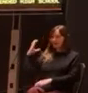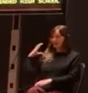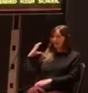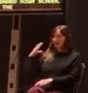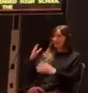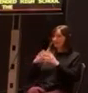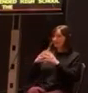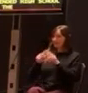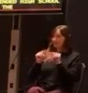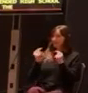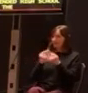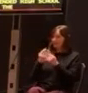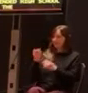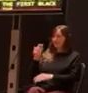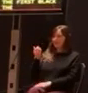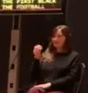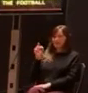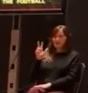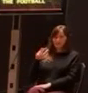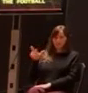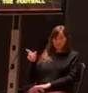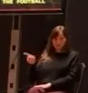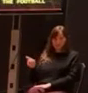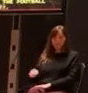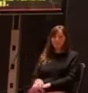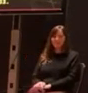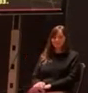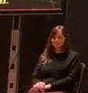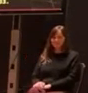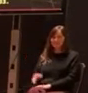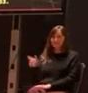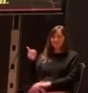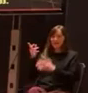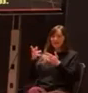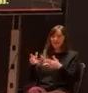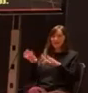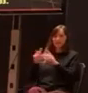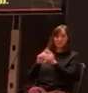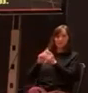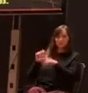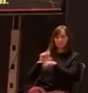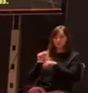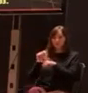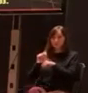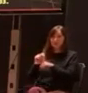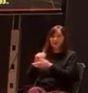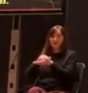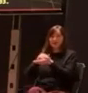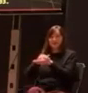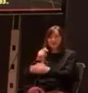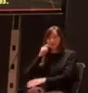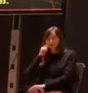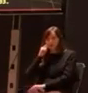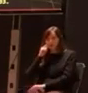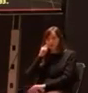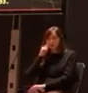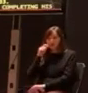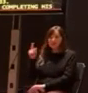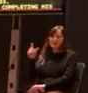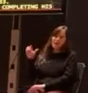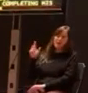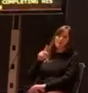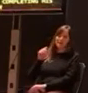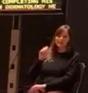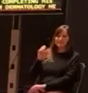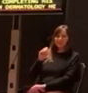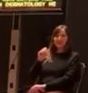in 1933. After completing his training in dermatology, he returned to